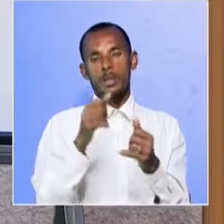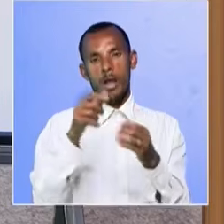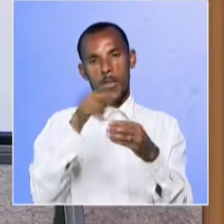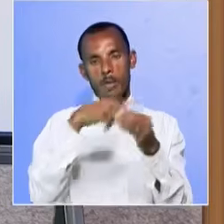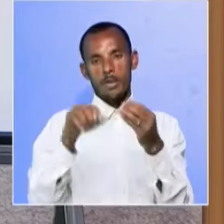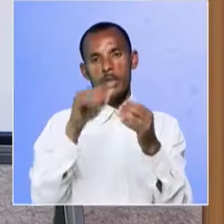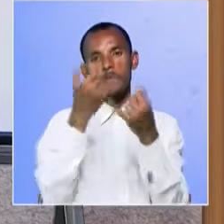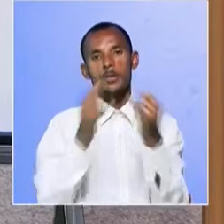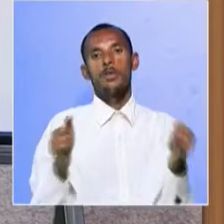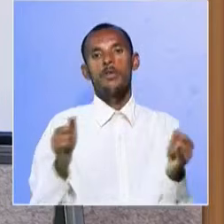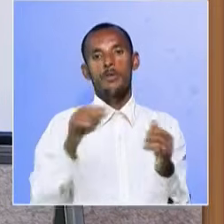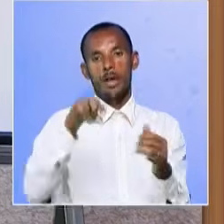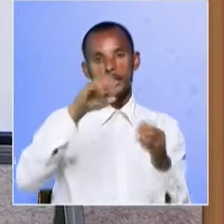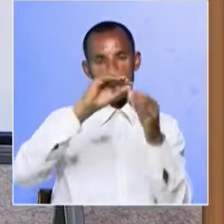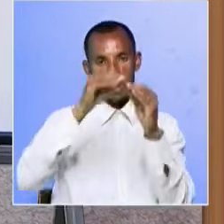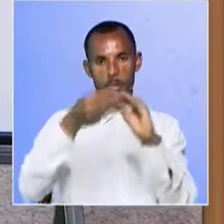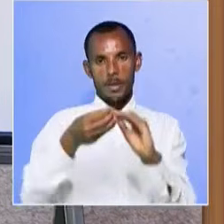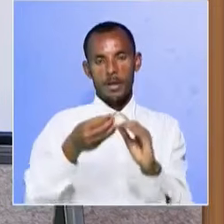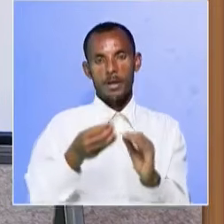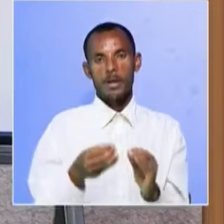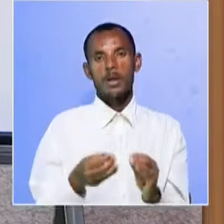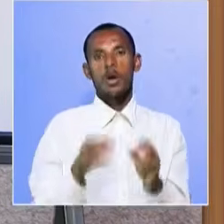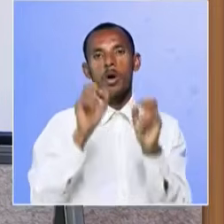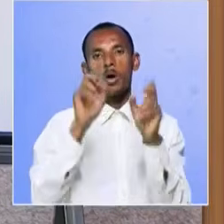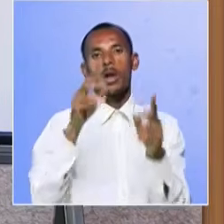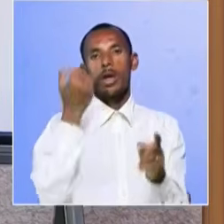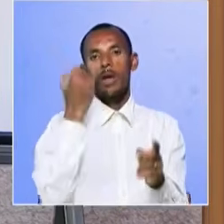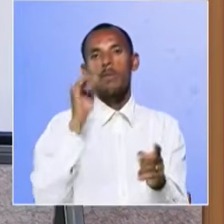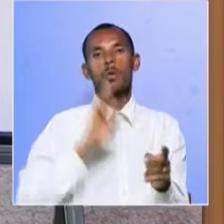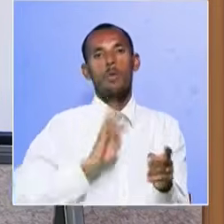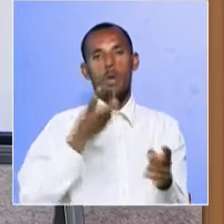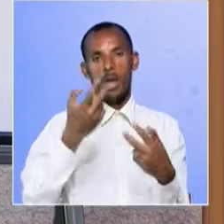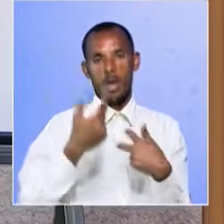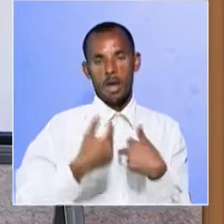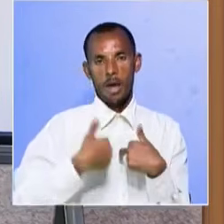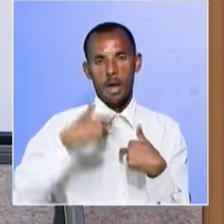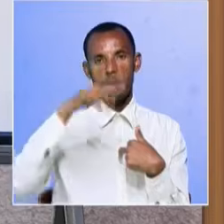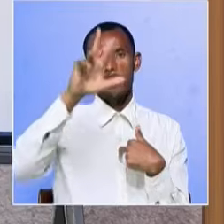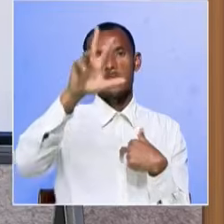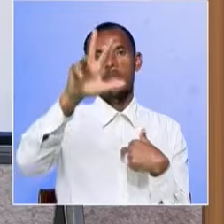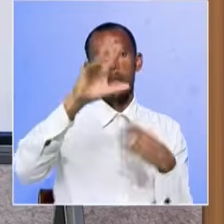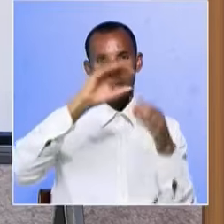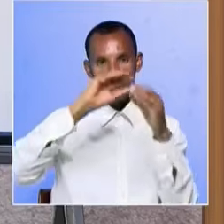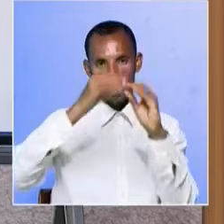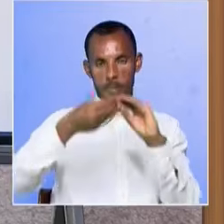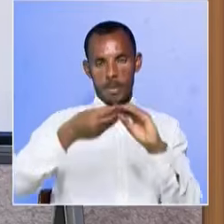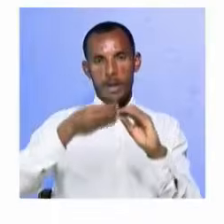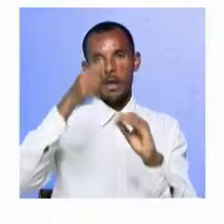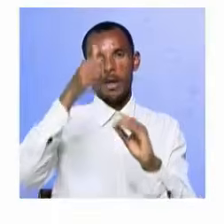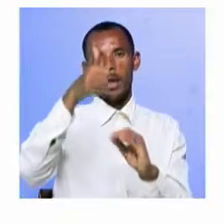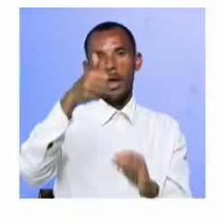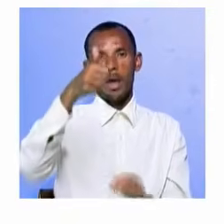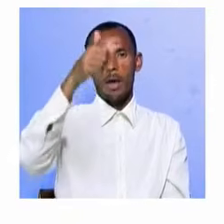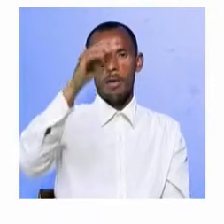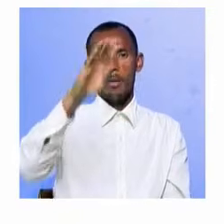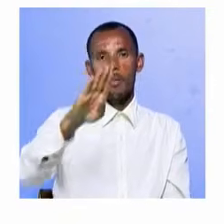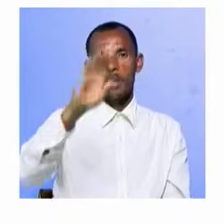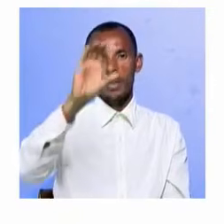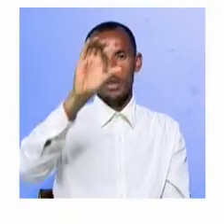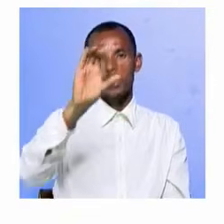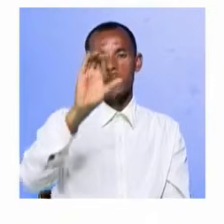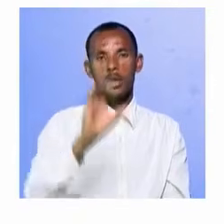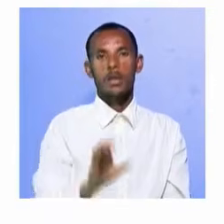division of rational numbers. Okay, if we have three numbers, A, B, C,